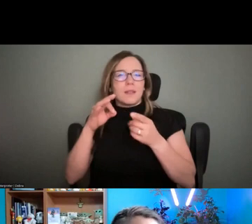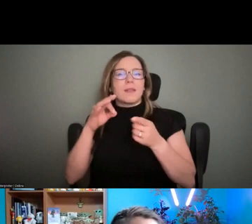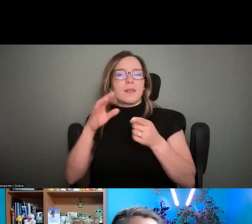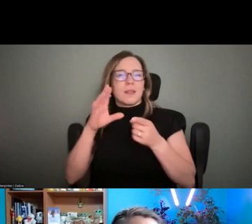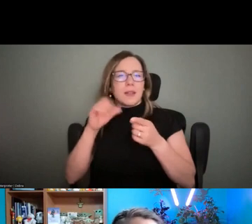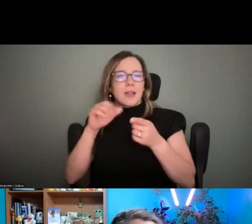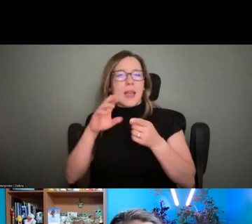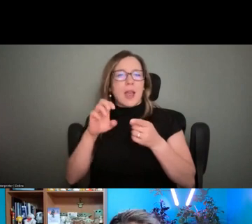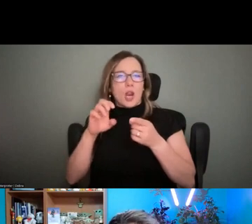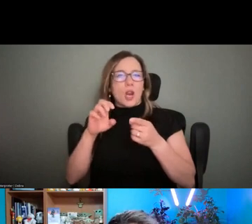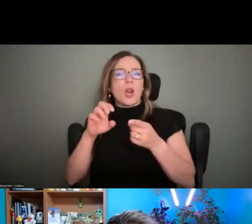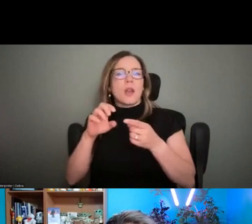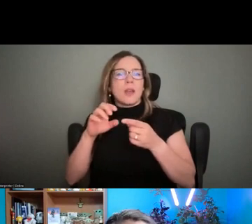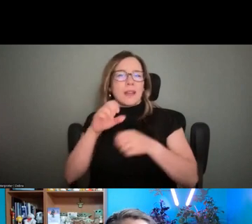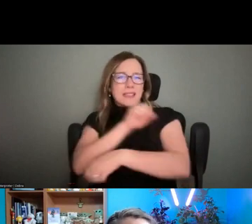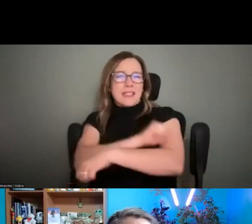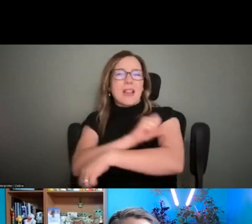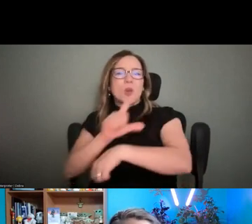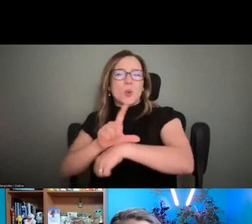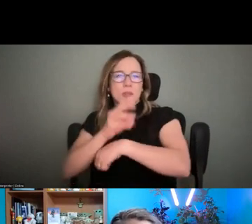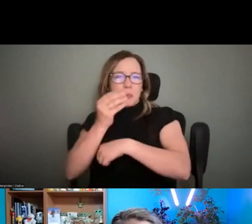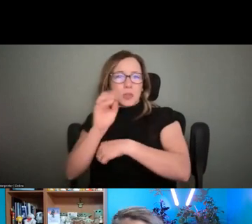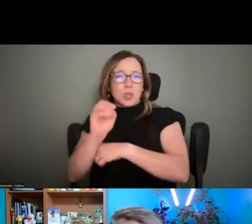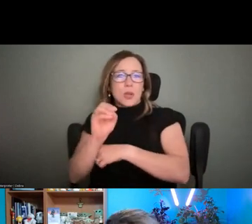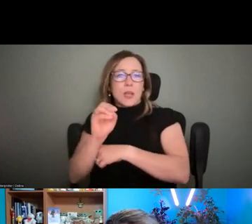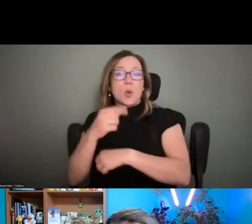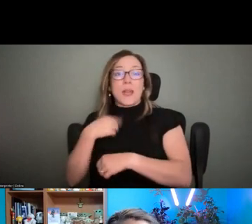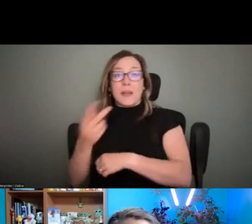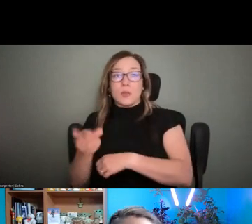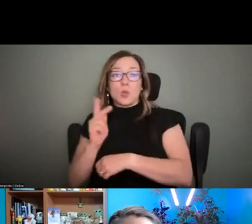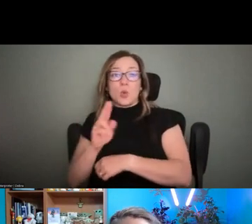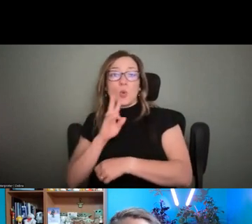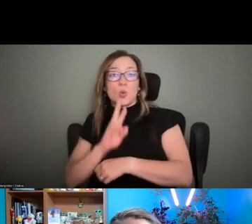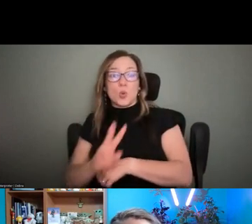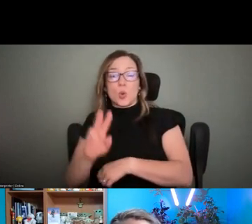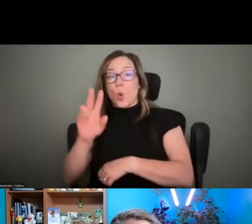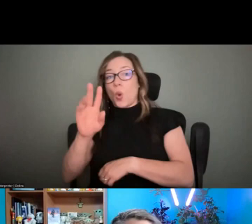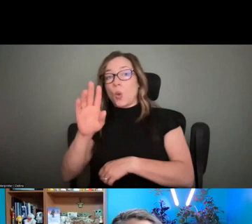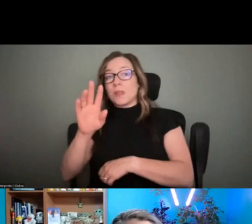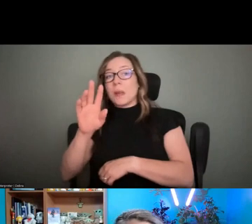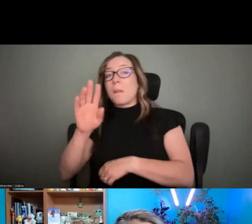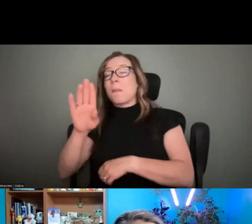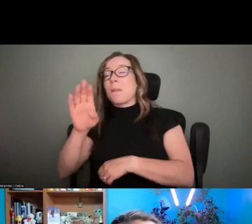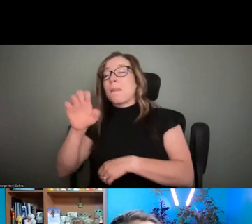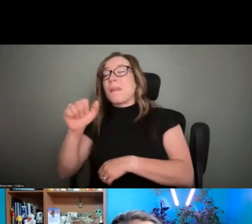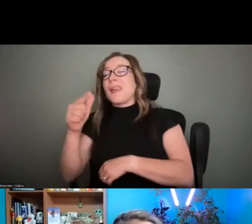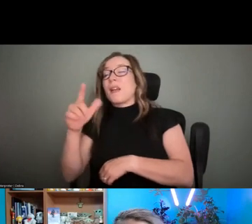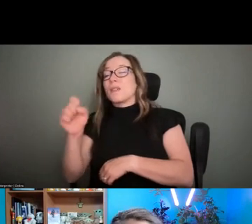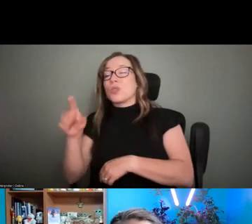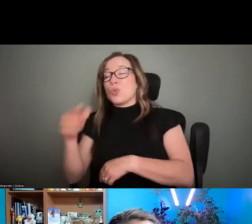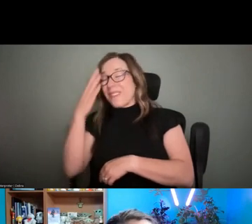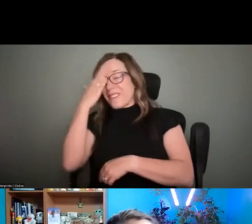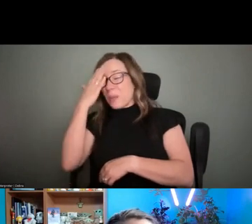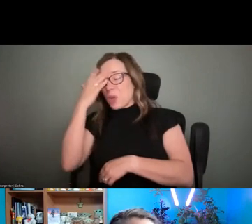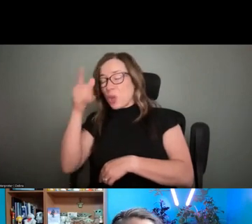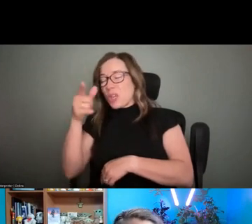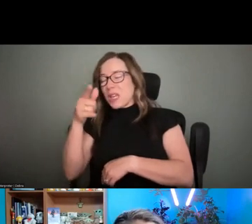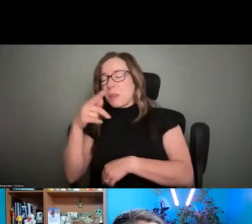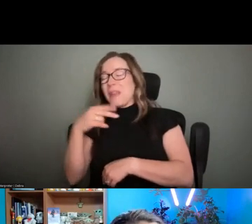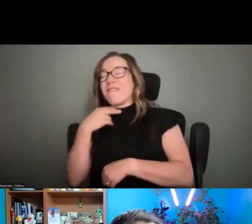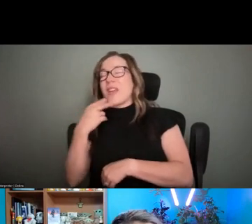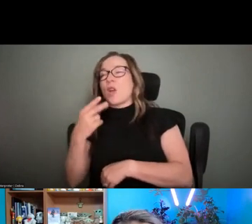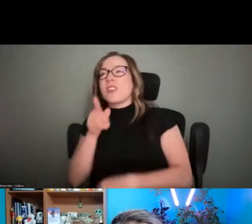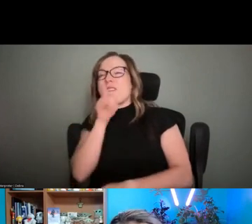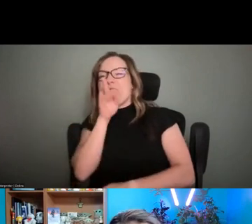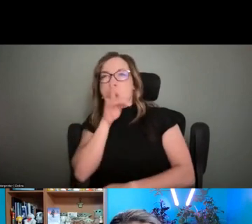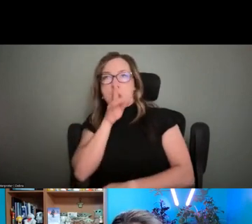do work remotely, and we do have 2 2-year-old beagles. So if any of you are familiar with beagles, then you know they can be very vocal.